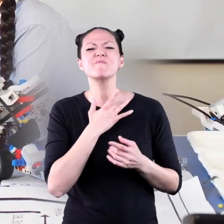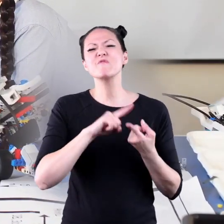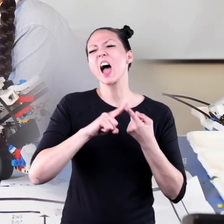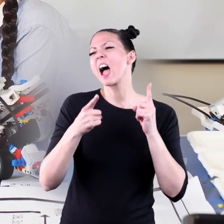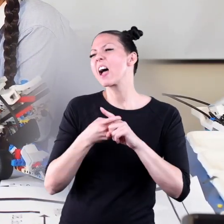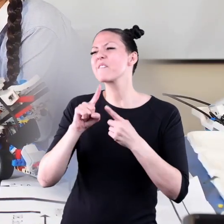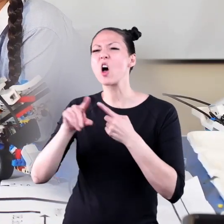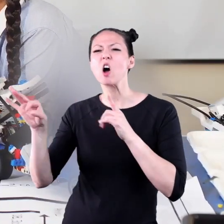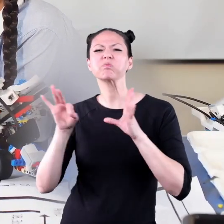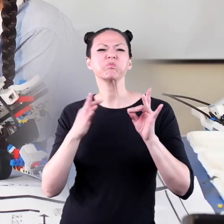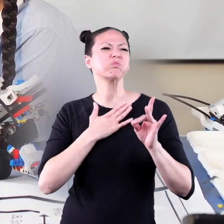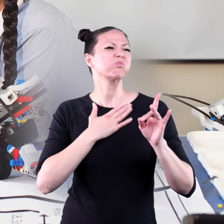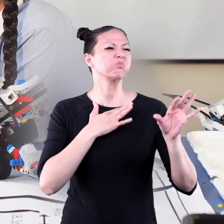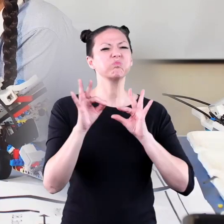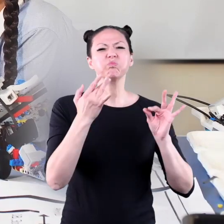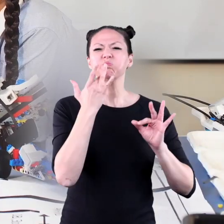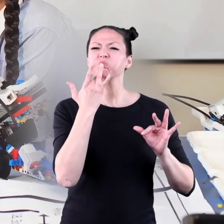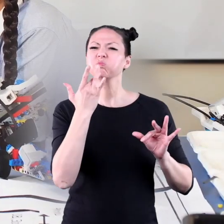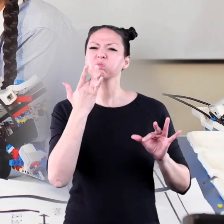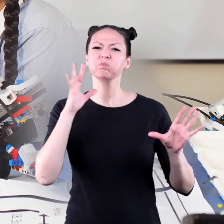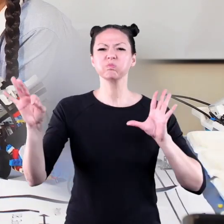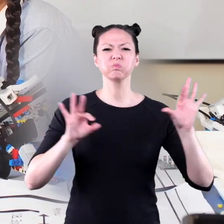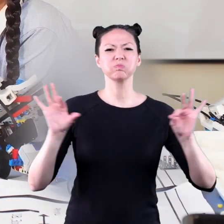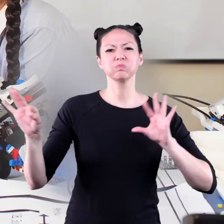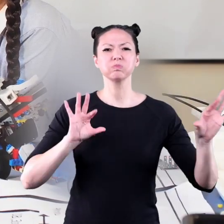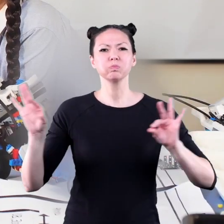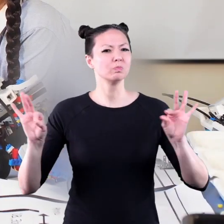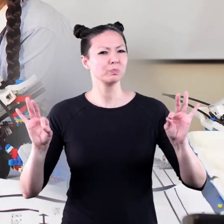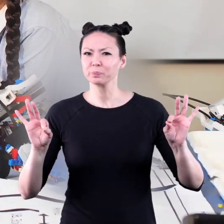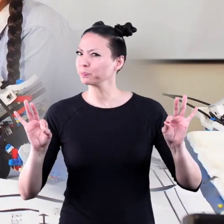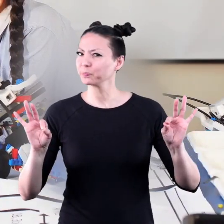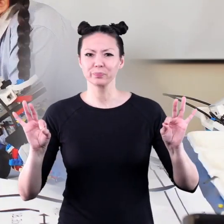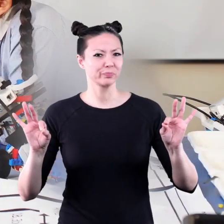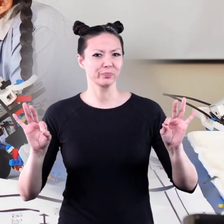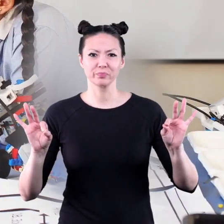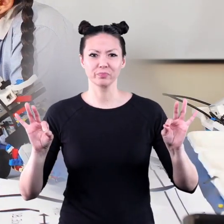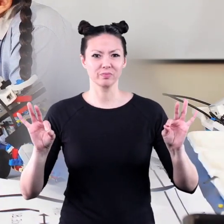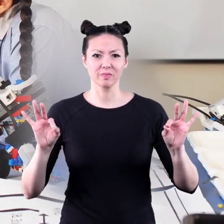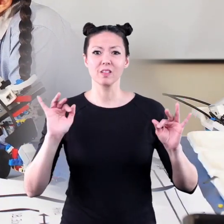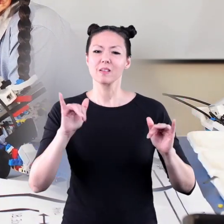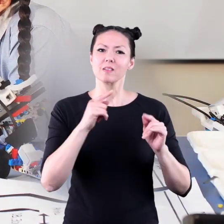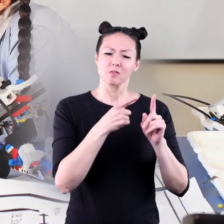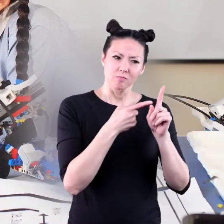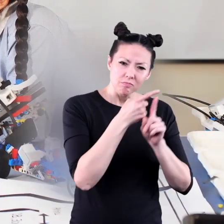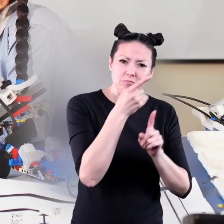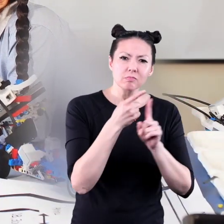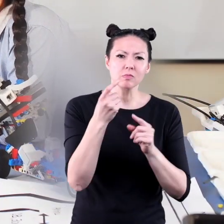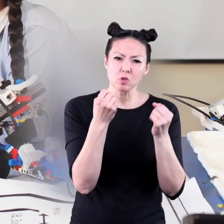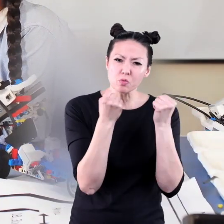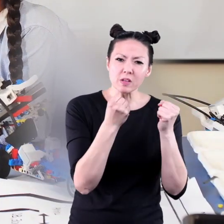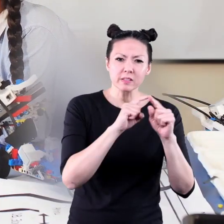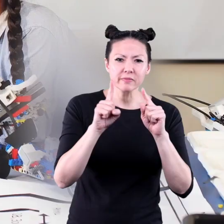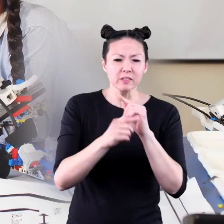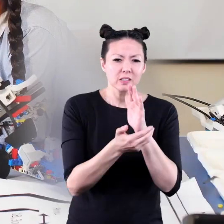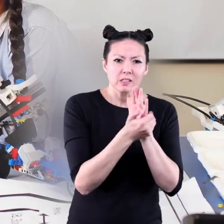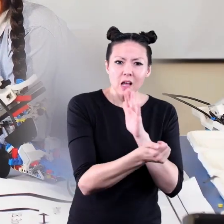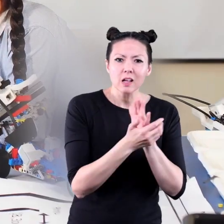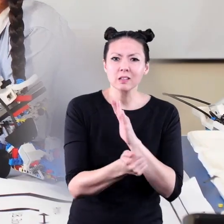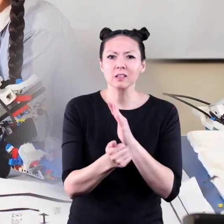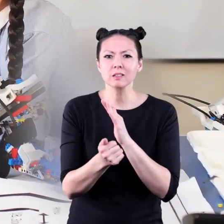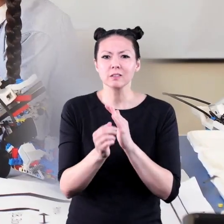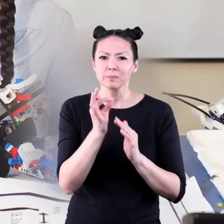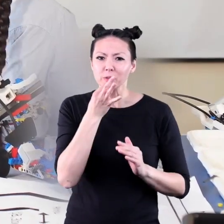friends, she would make sure that the kids you chose had different talents and strengths that would help you complete your